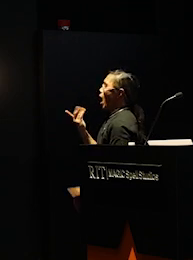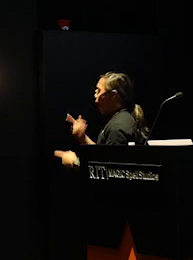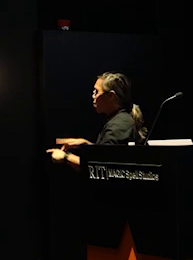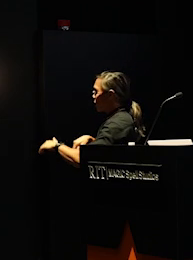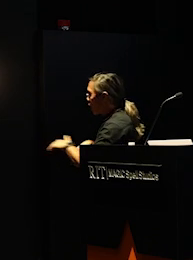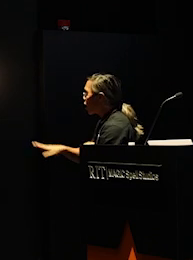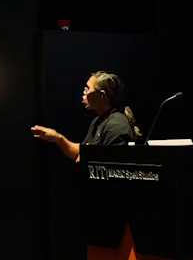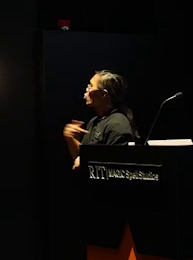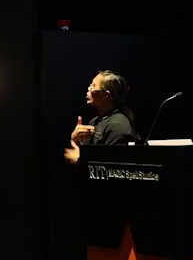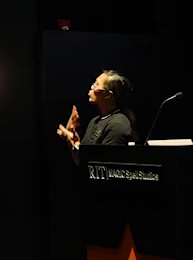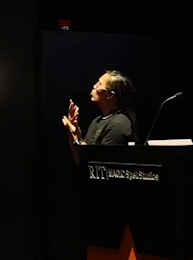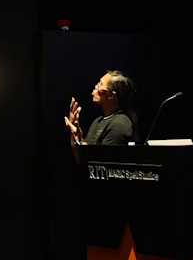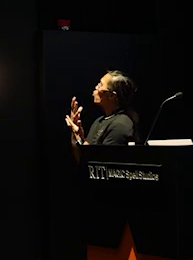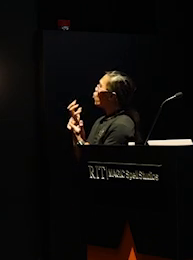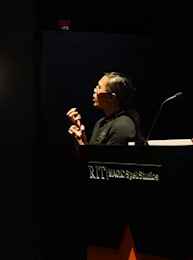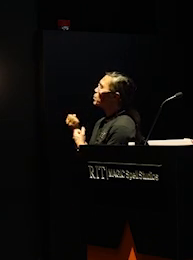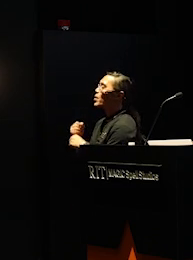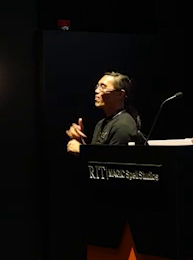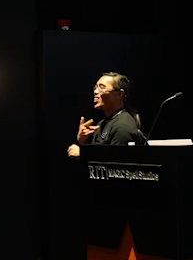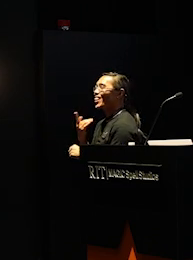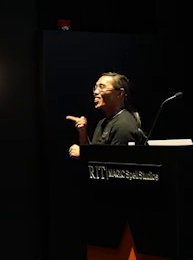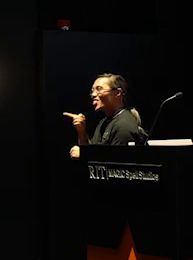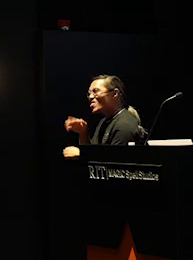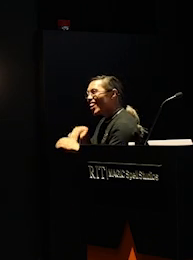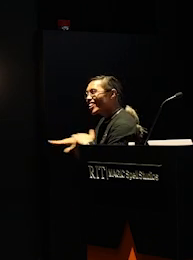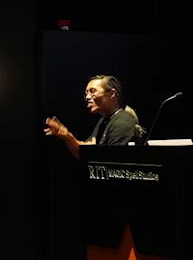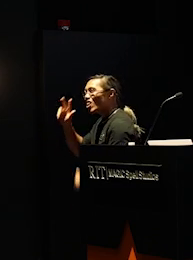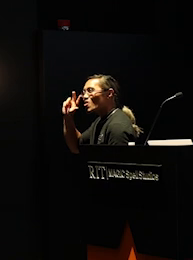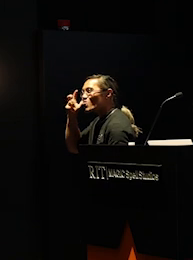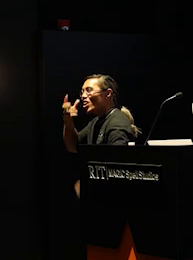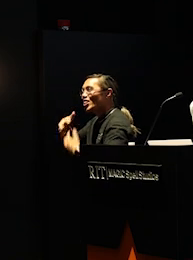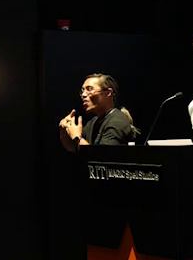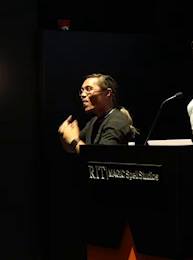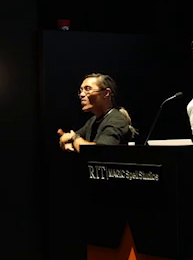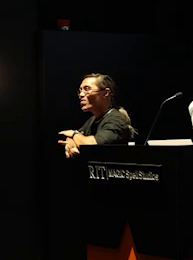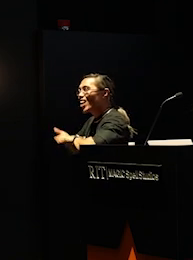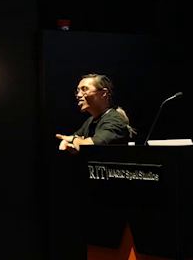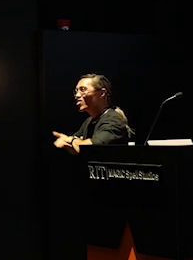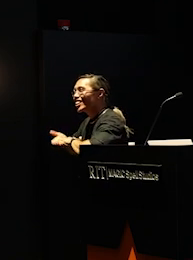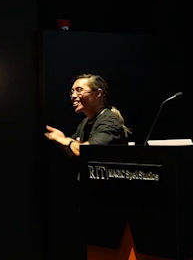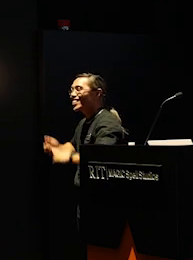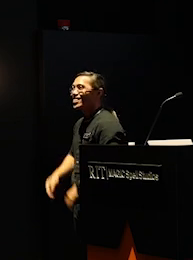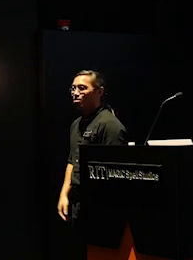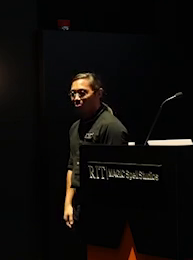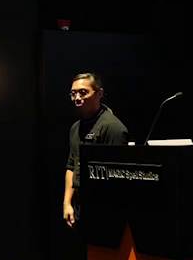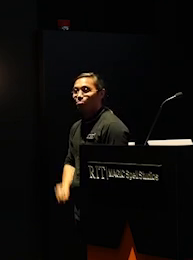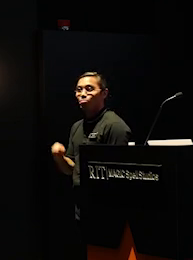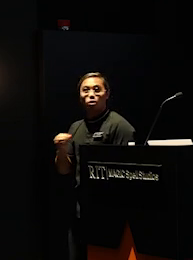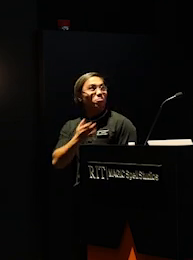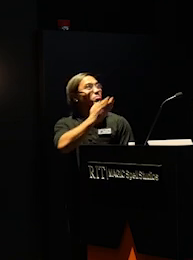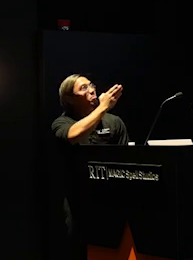there? This is another one where I worked with some really cool architects. Mauro Cringoli and